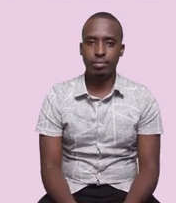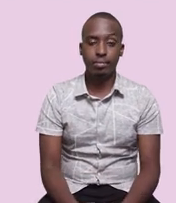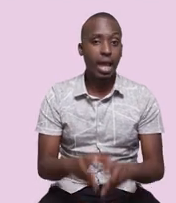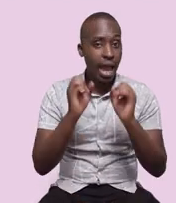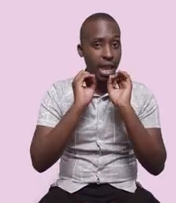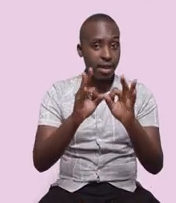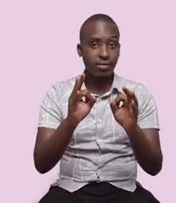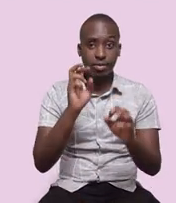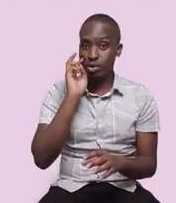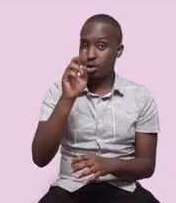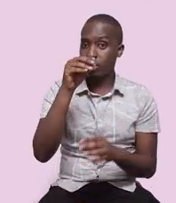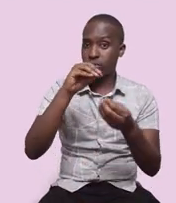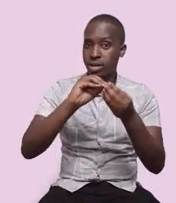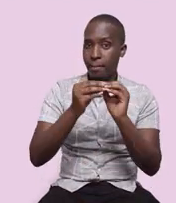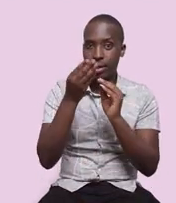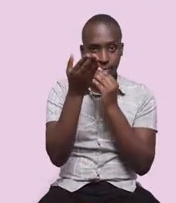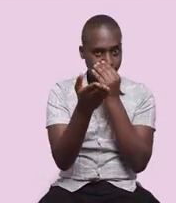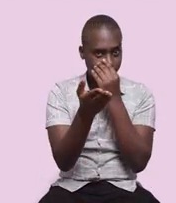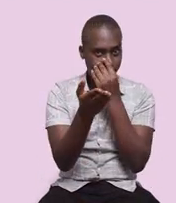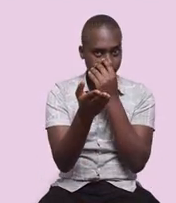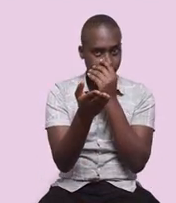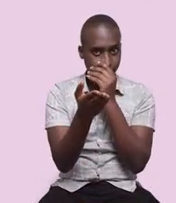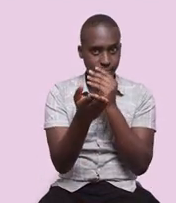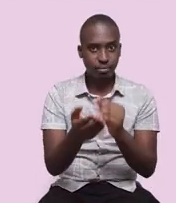If you look at these two numbers,